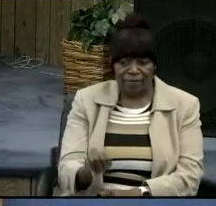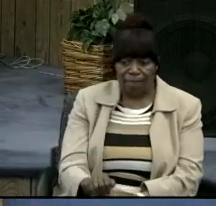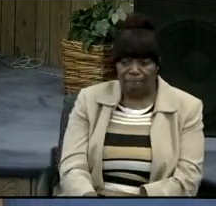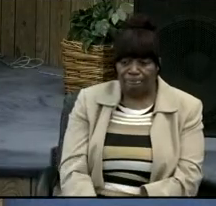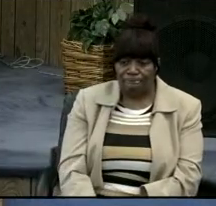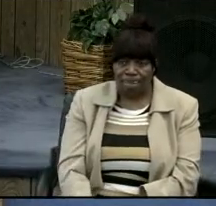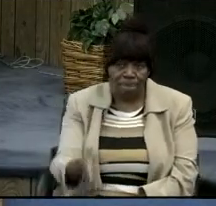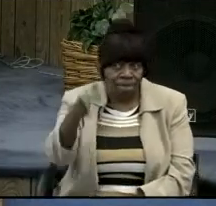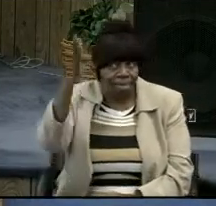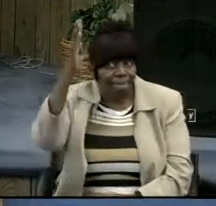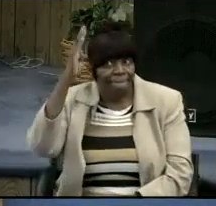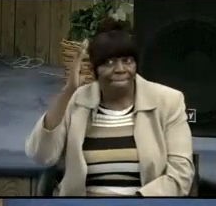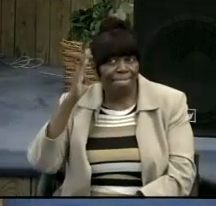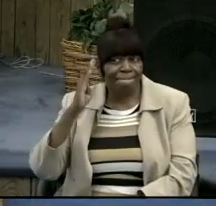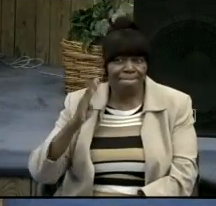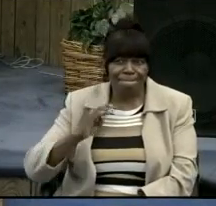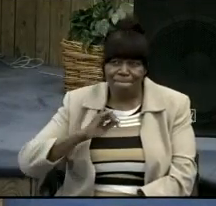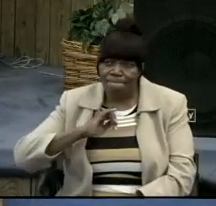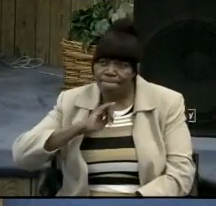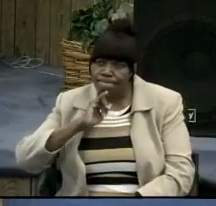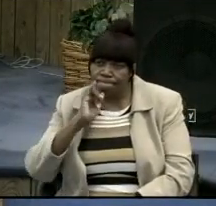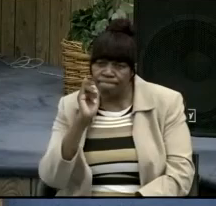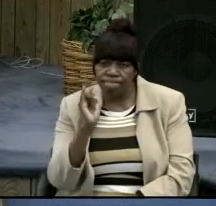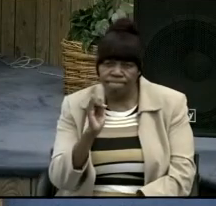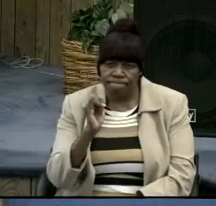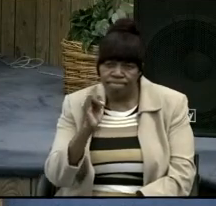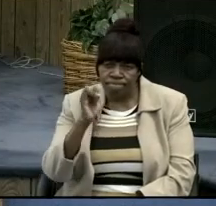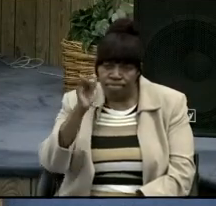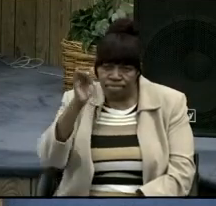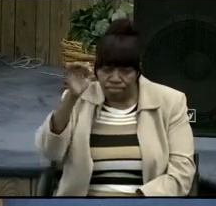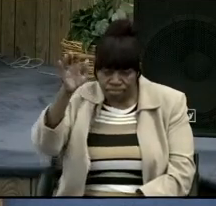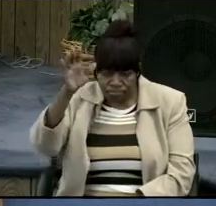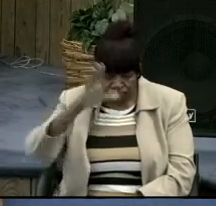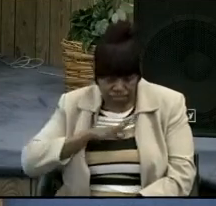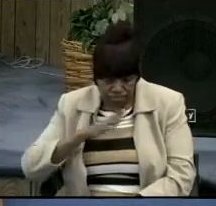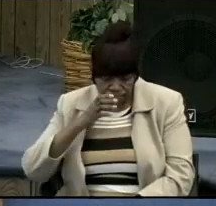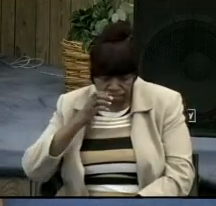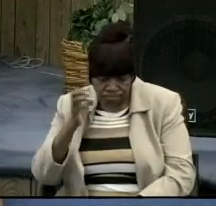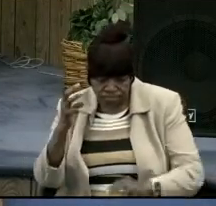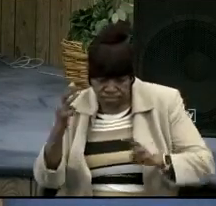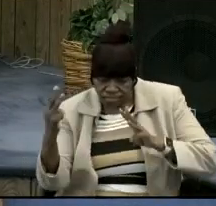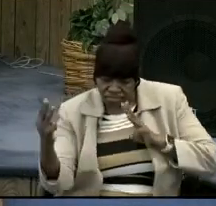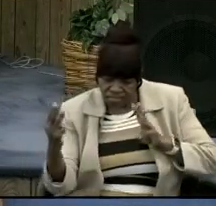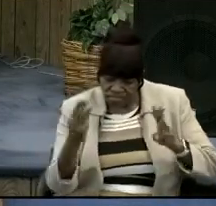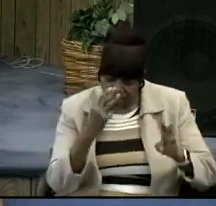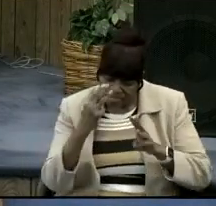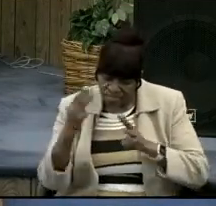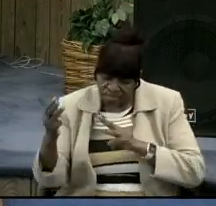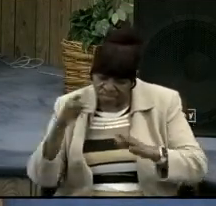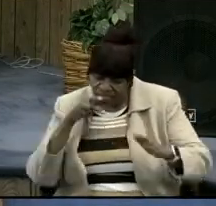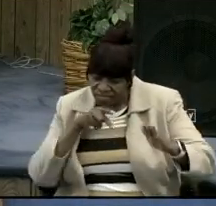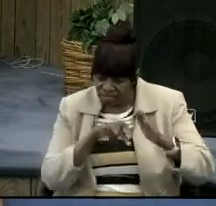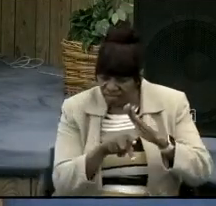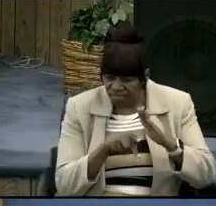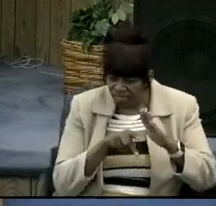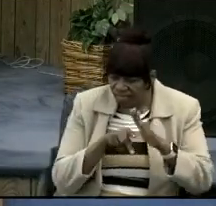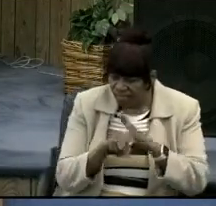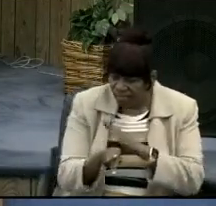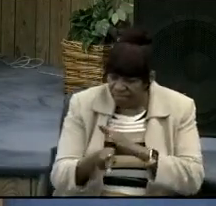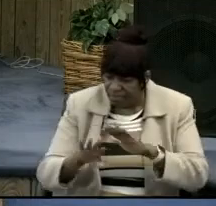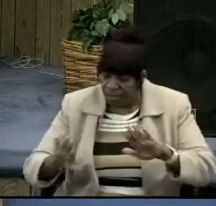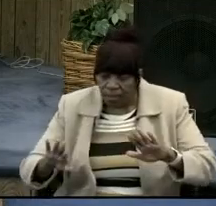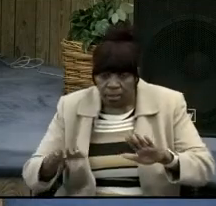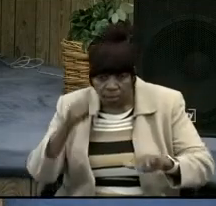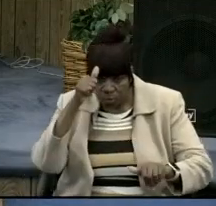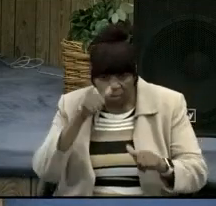forever. God is a man of war. He took down the rider and his chariots. Doesn't matter how long it's been,